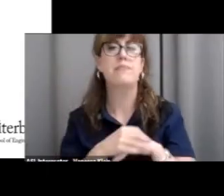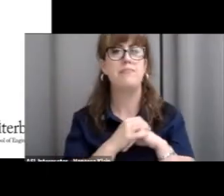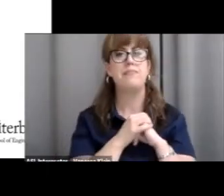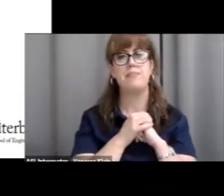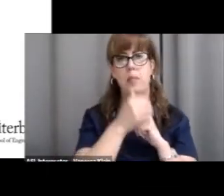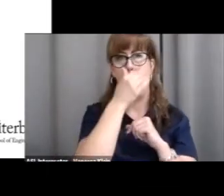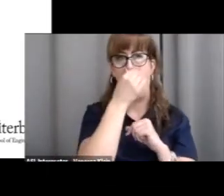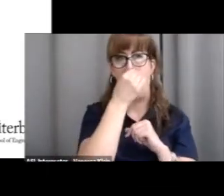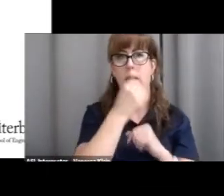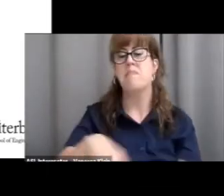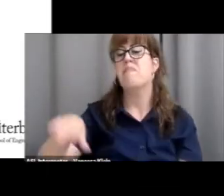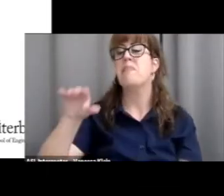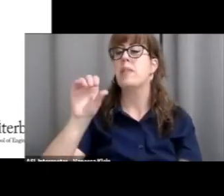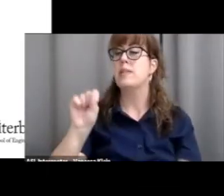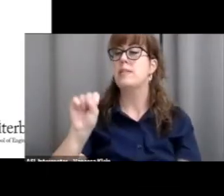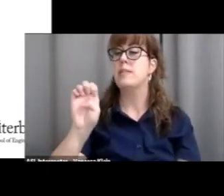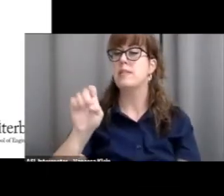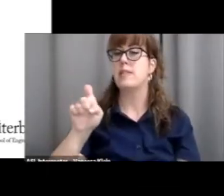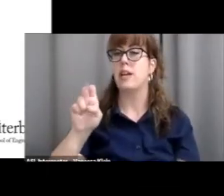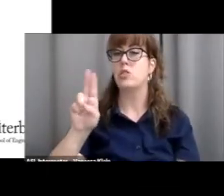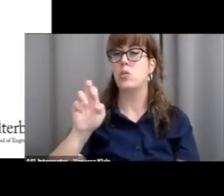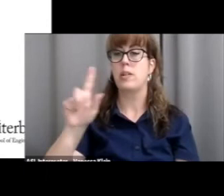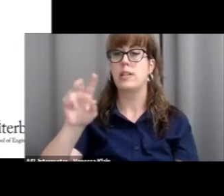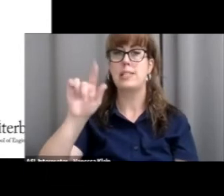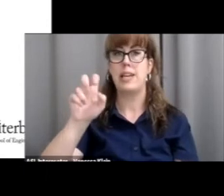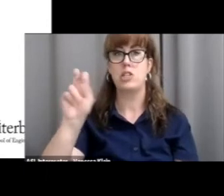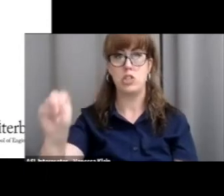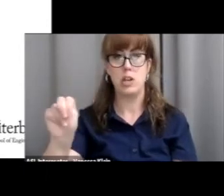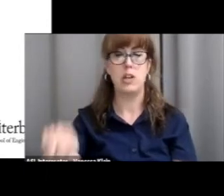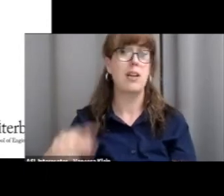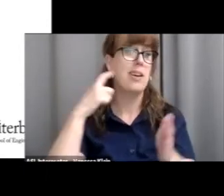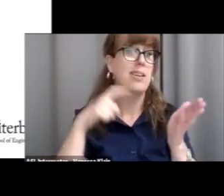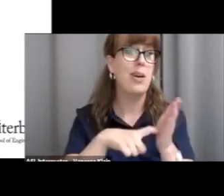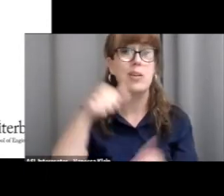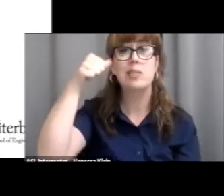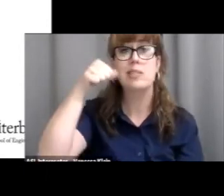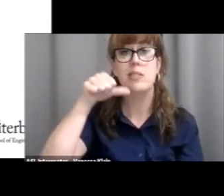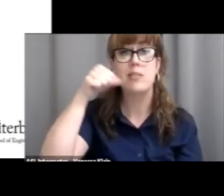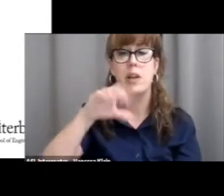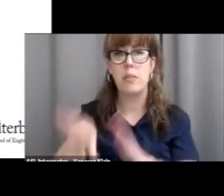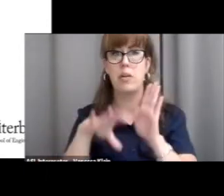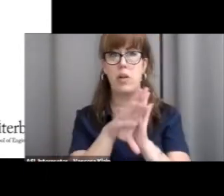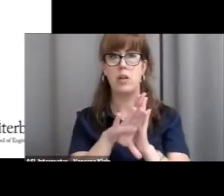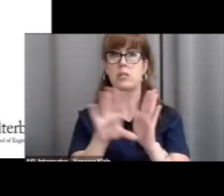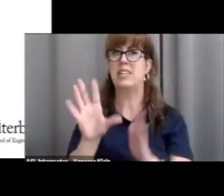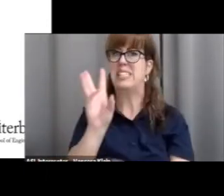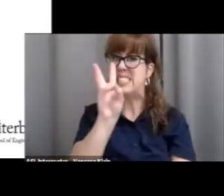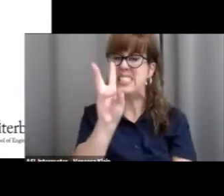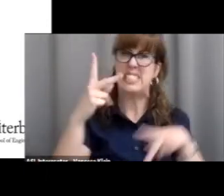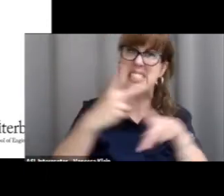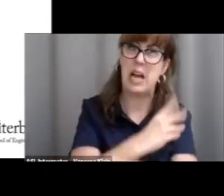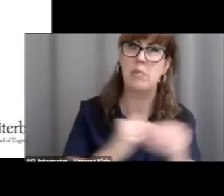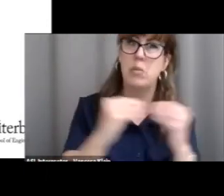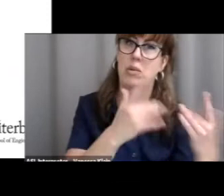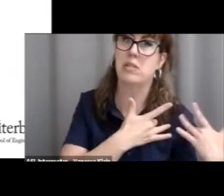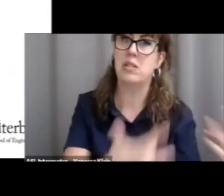As far as sexualization goes, we see female characters are about 6 times more likely to be in revealing clothing, 5